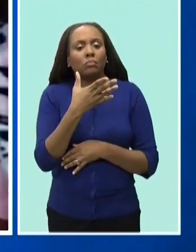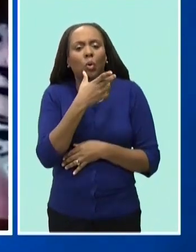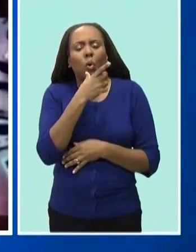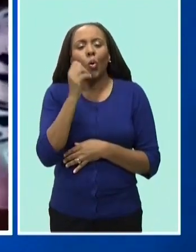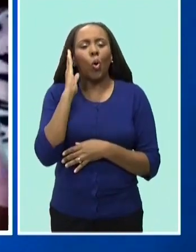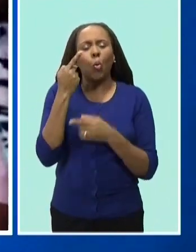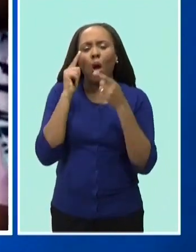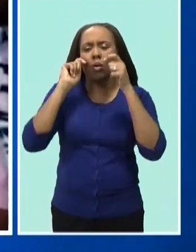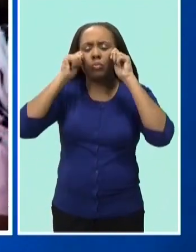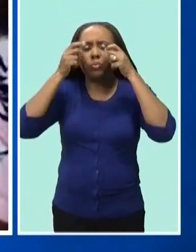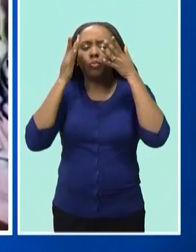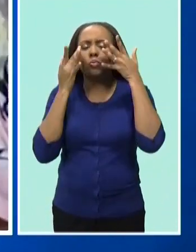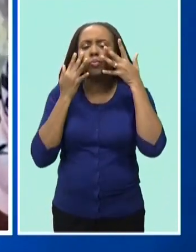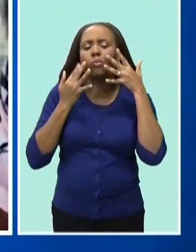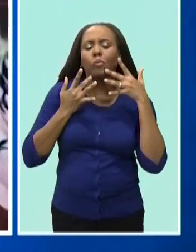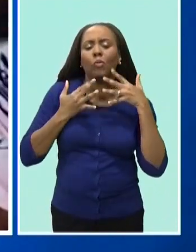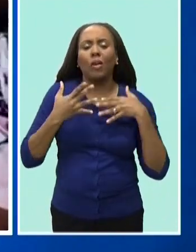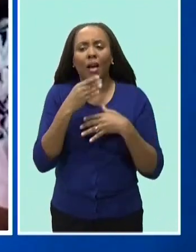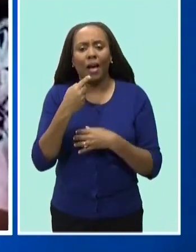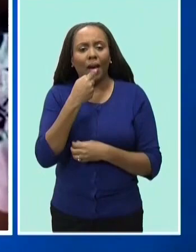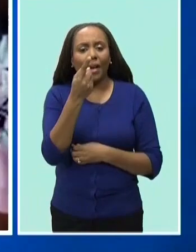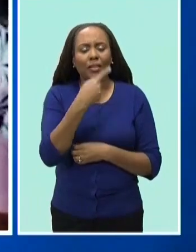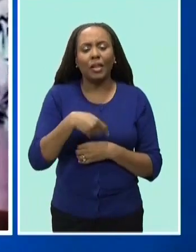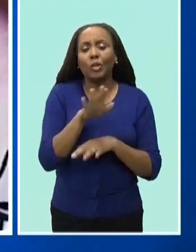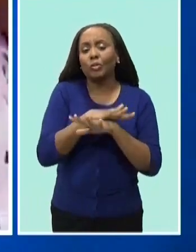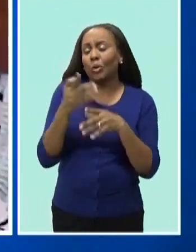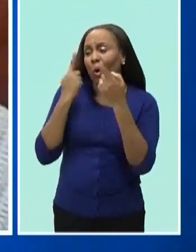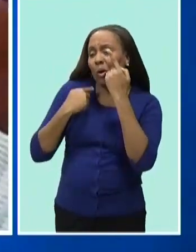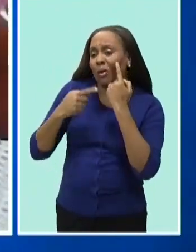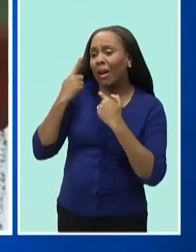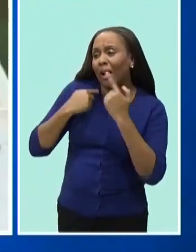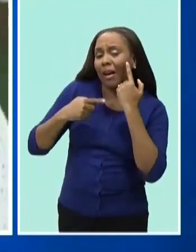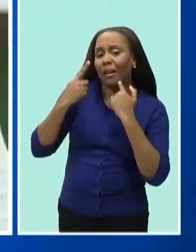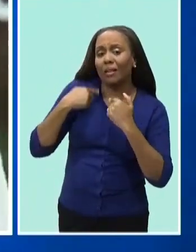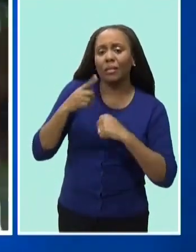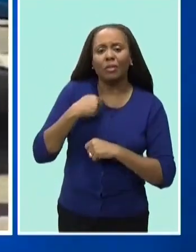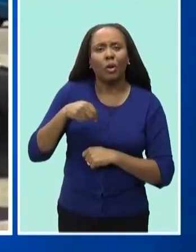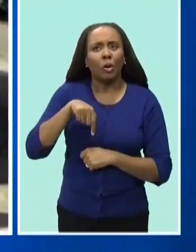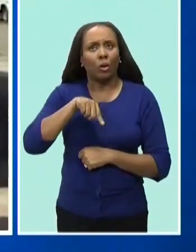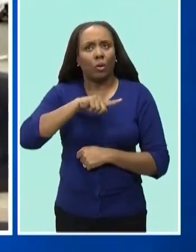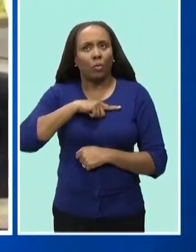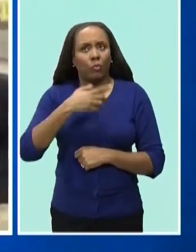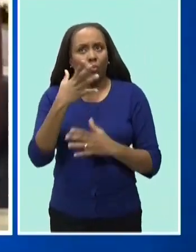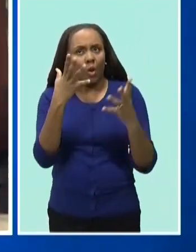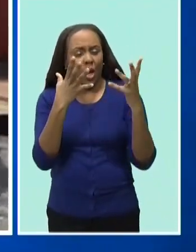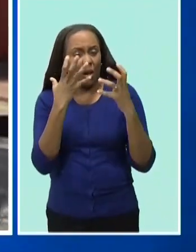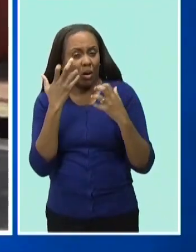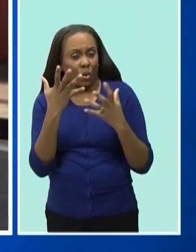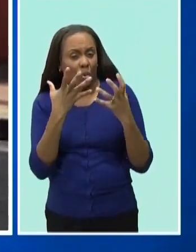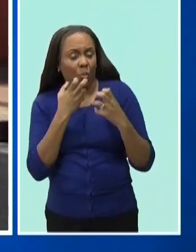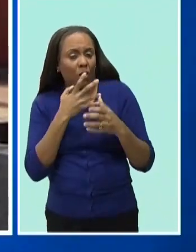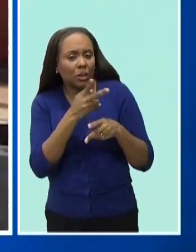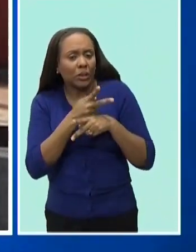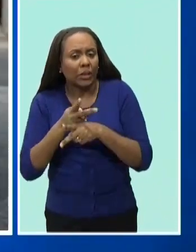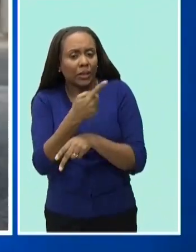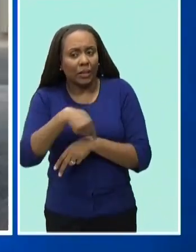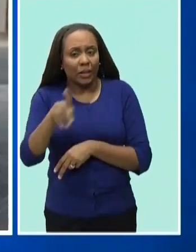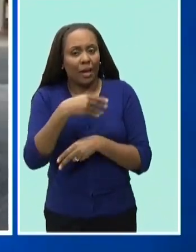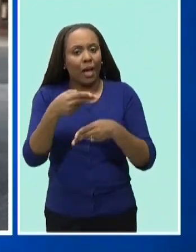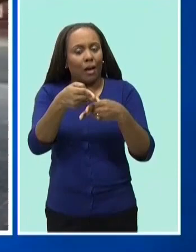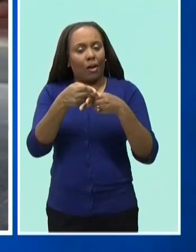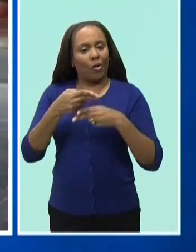your eye and tell you don't cry? Who will kiss you in your ear and call you